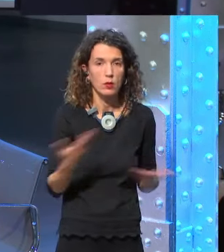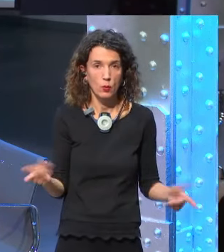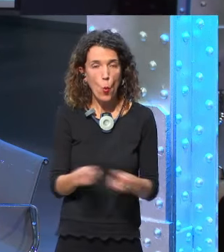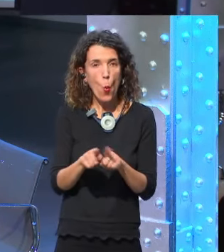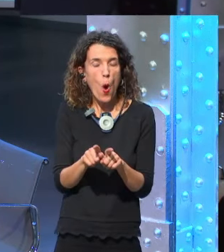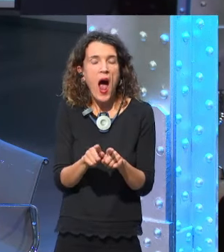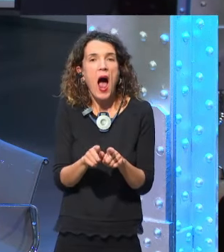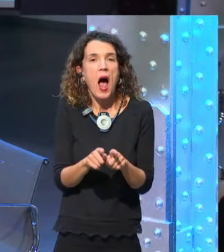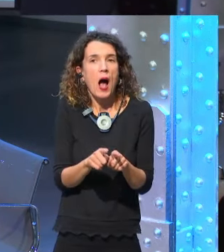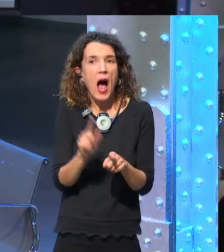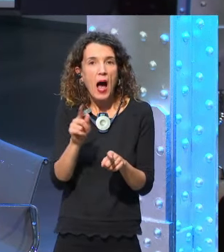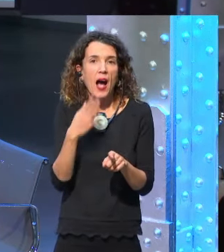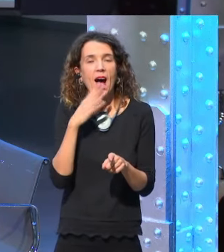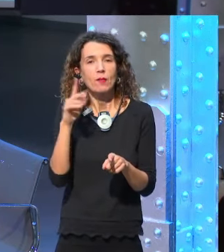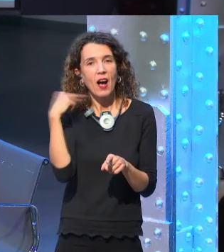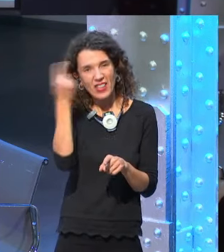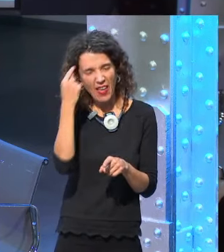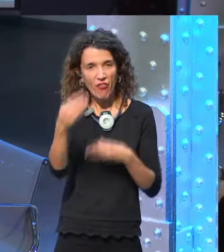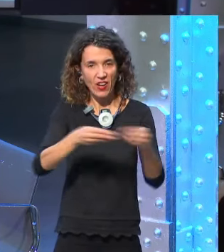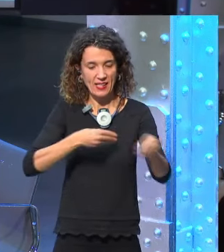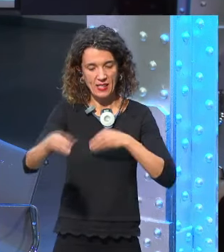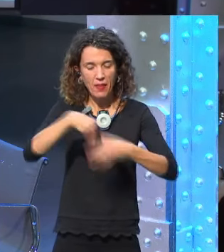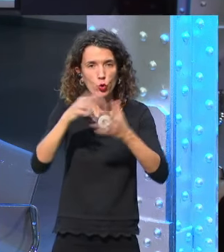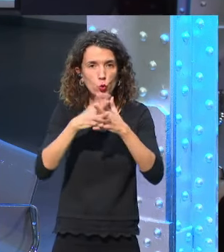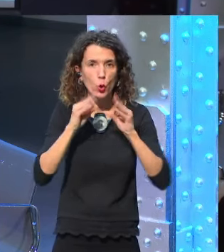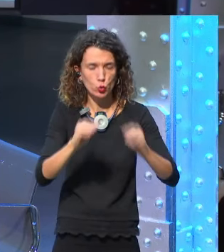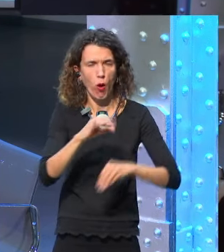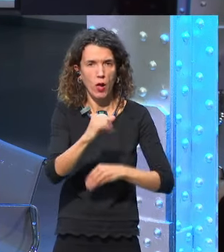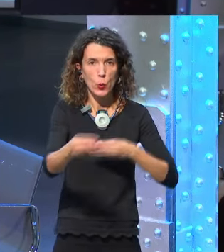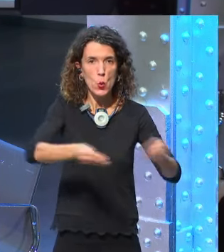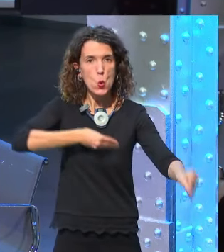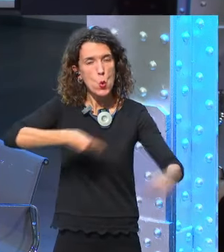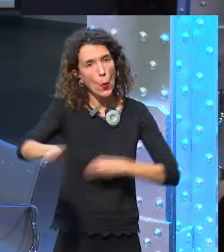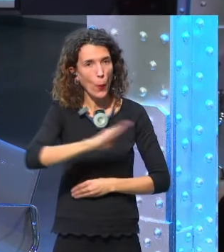has an optimized structural depth, this roof. It's built